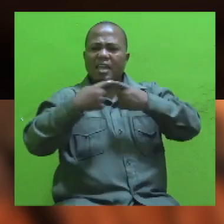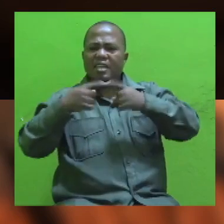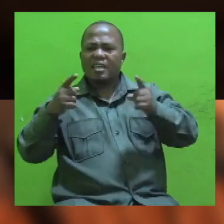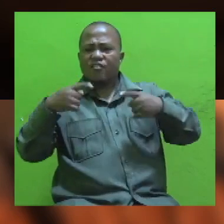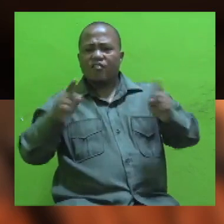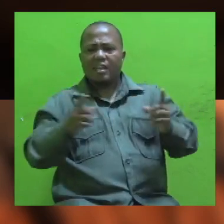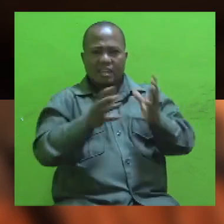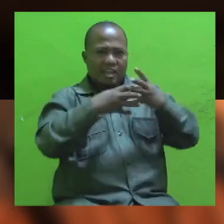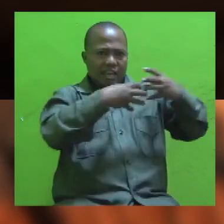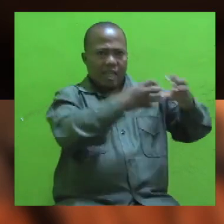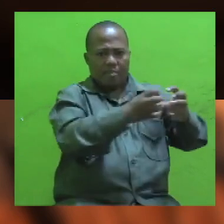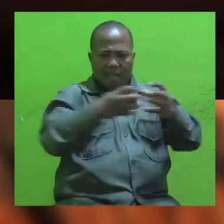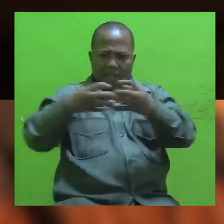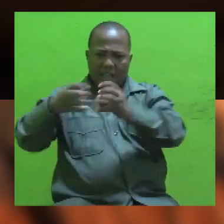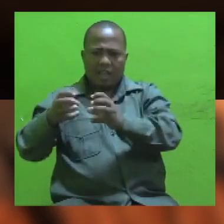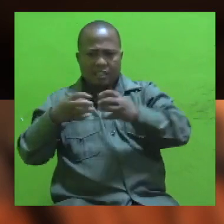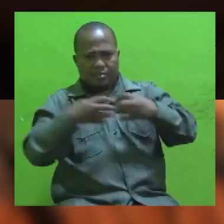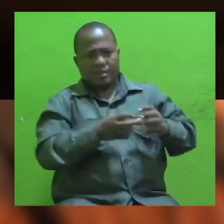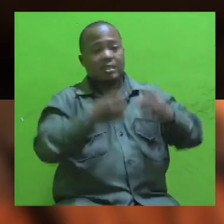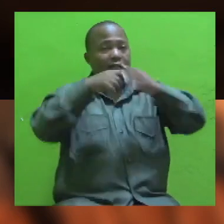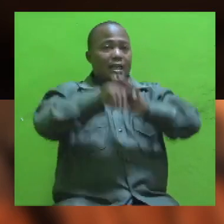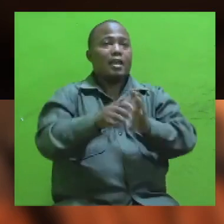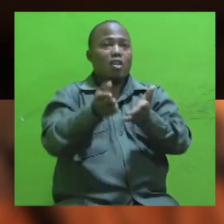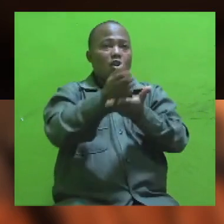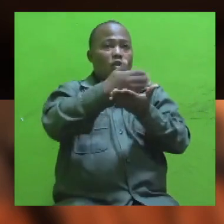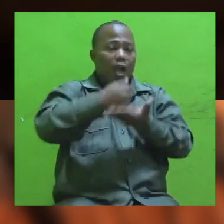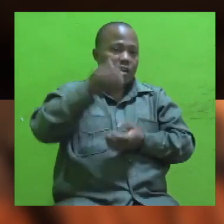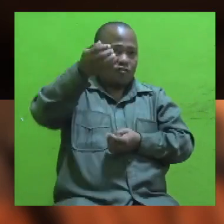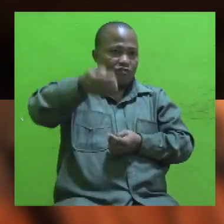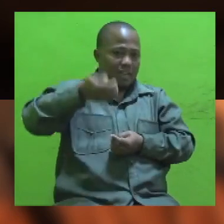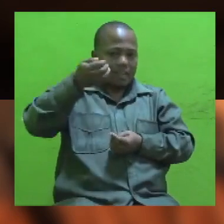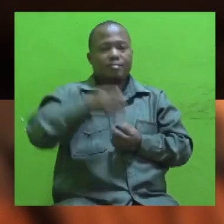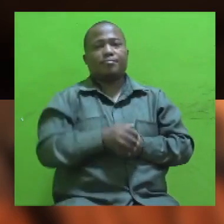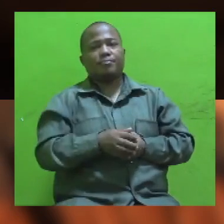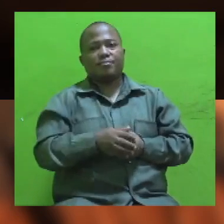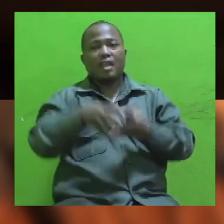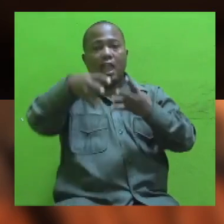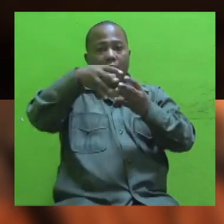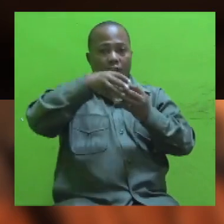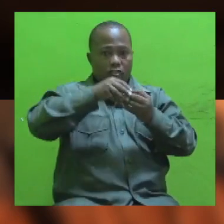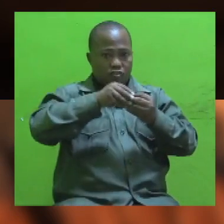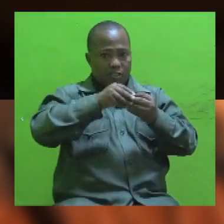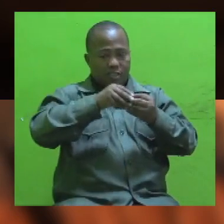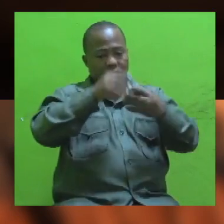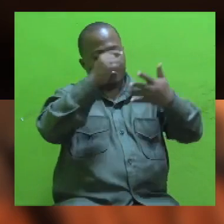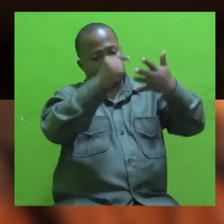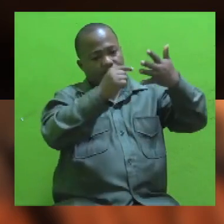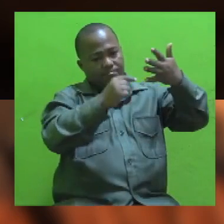There are different ward departments in the ward, including the